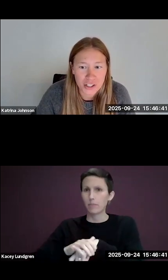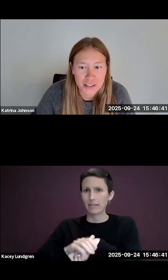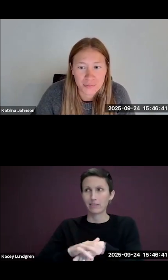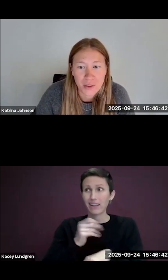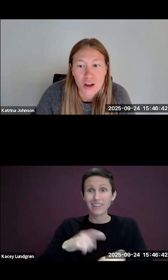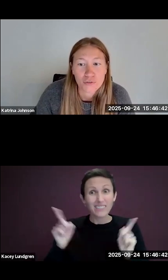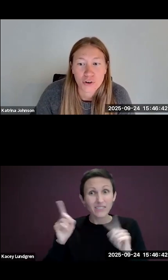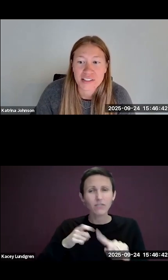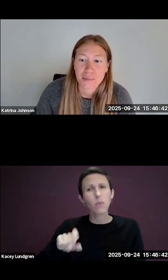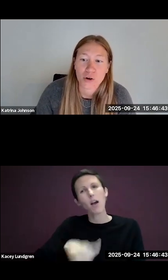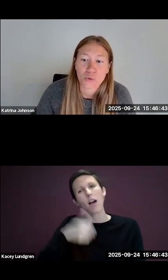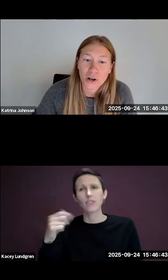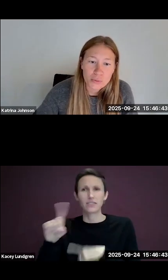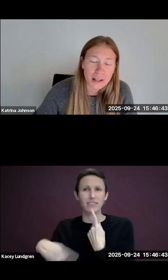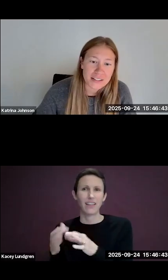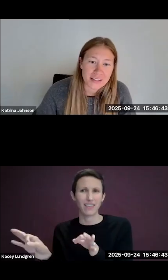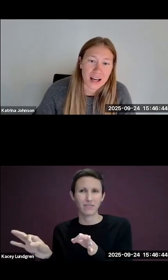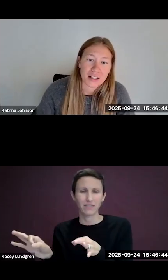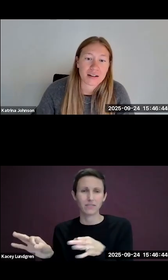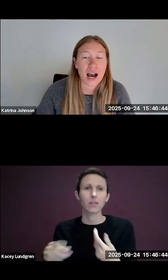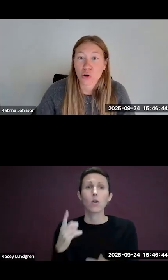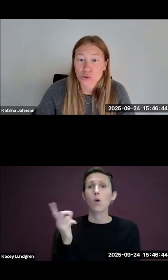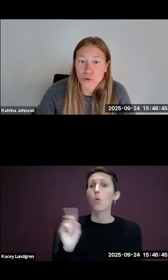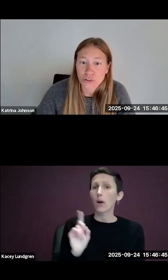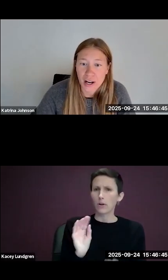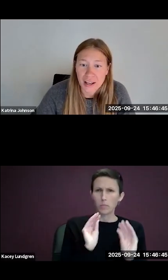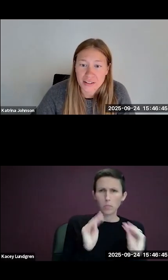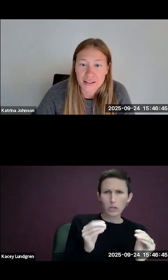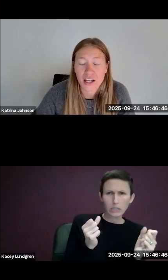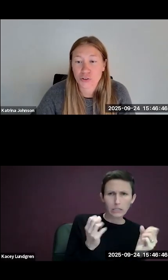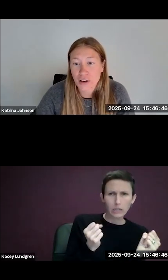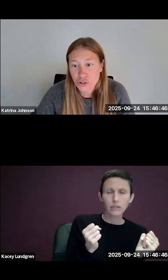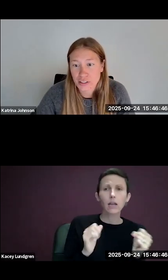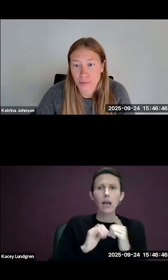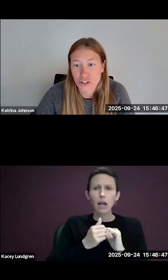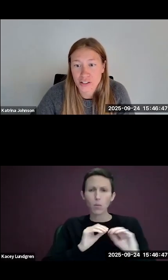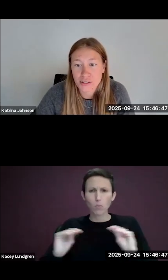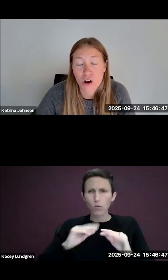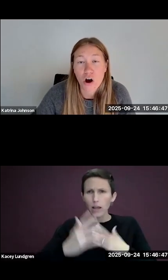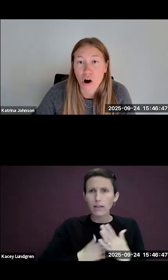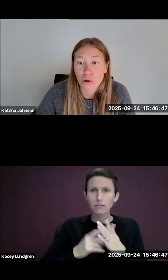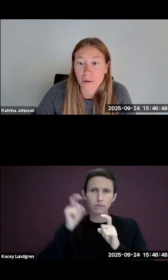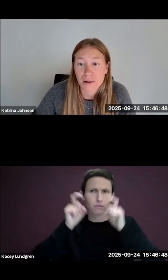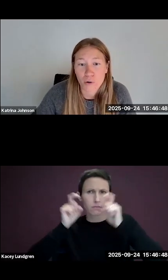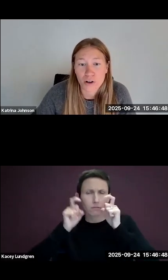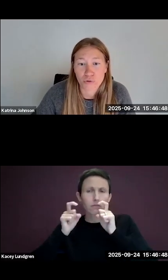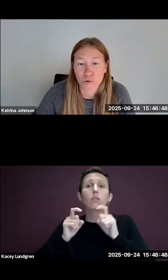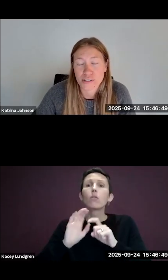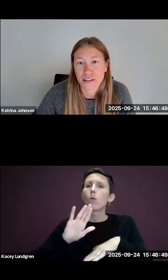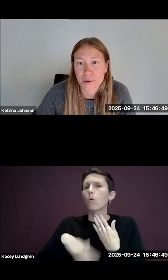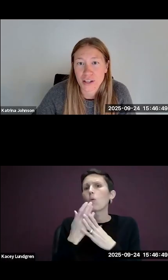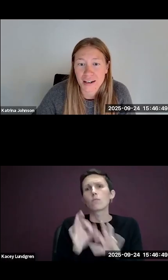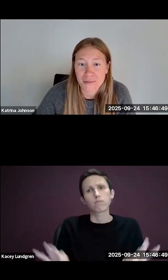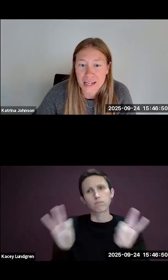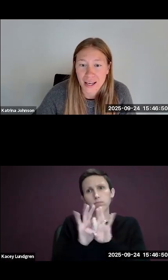signed languages. For example, where you place a sign, how you move your hands, and your facial expressions all play important